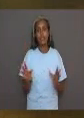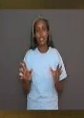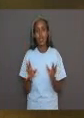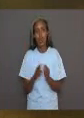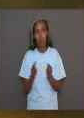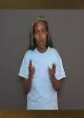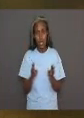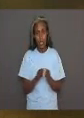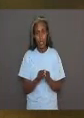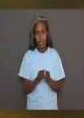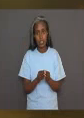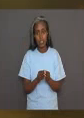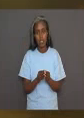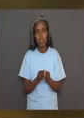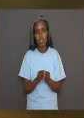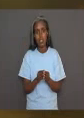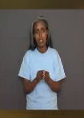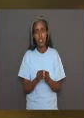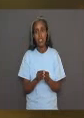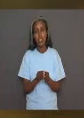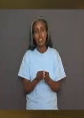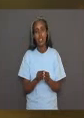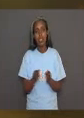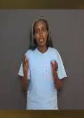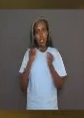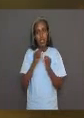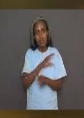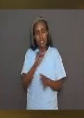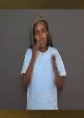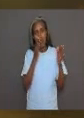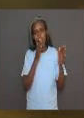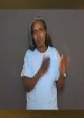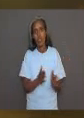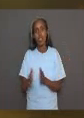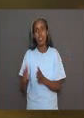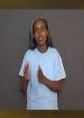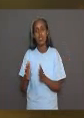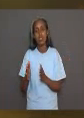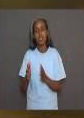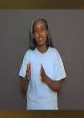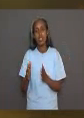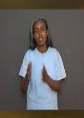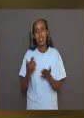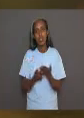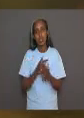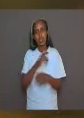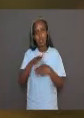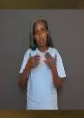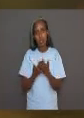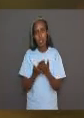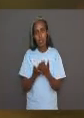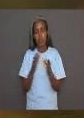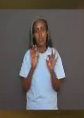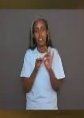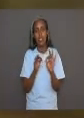collected, edited, and organized in such a way that it has